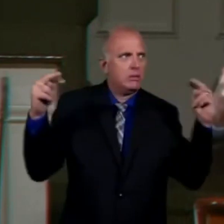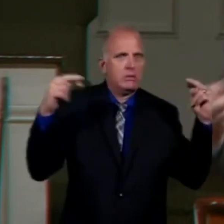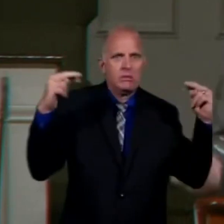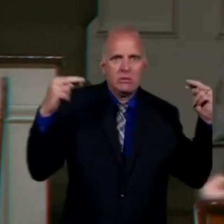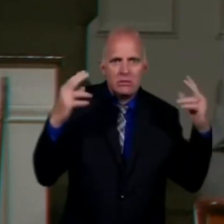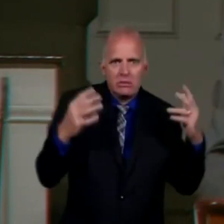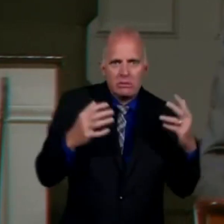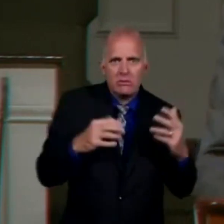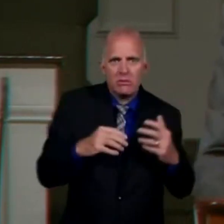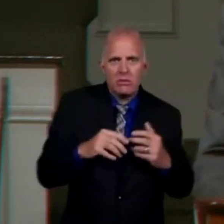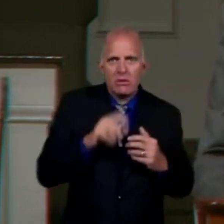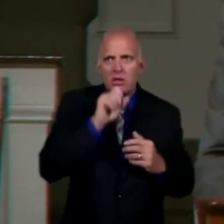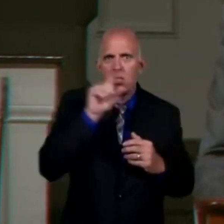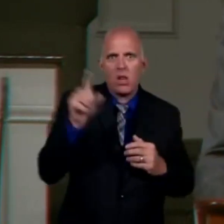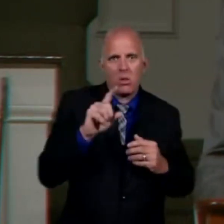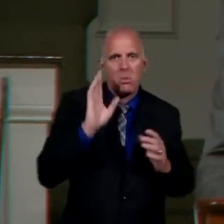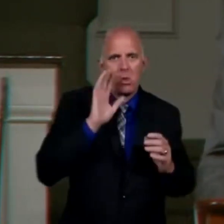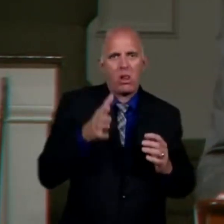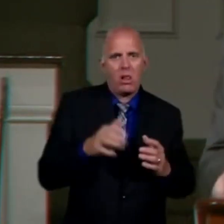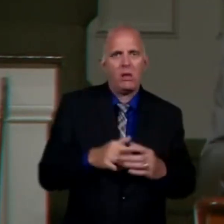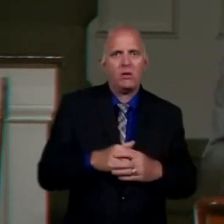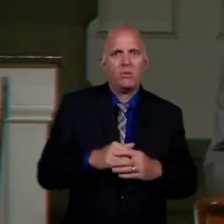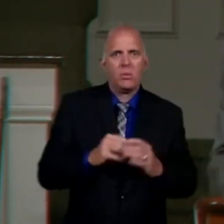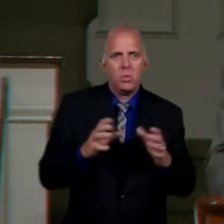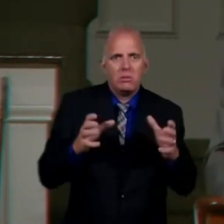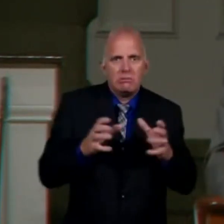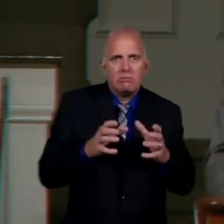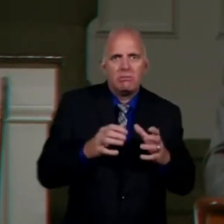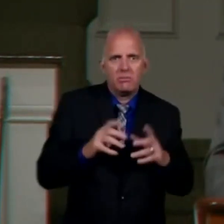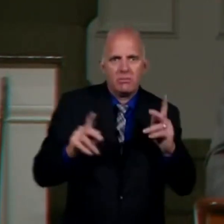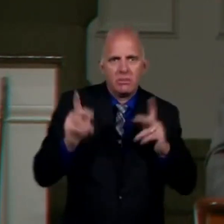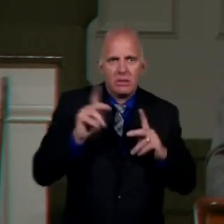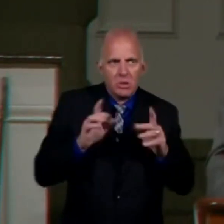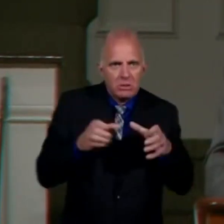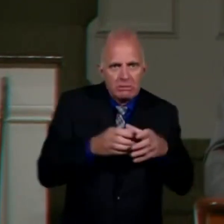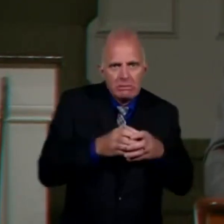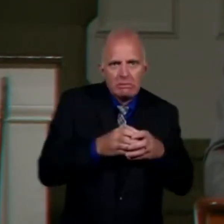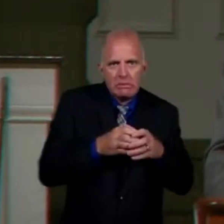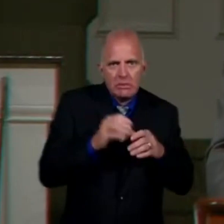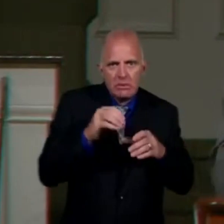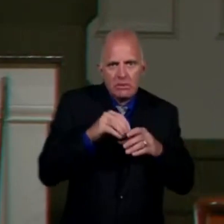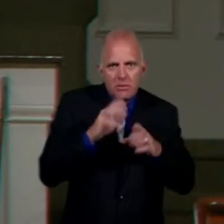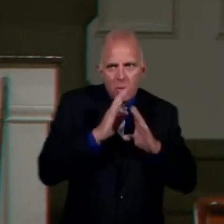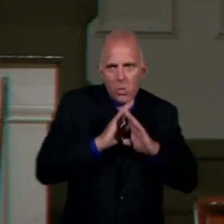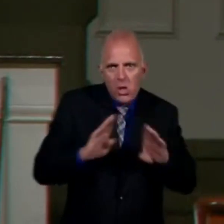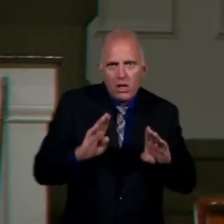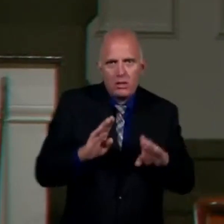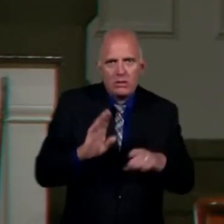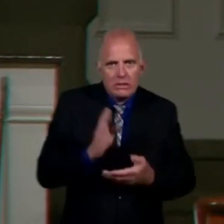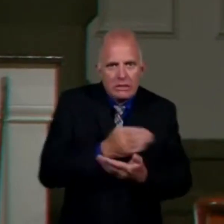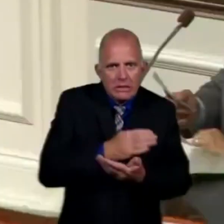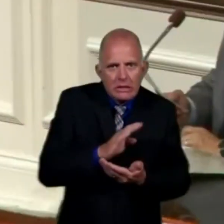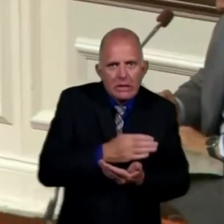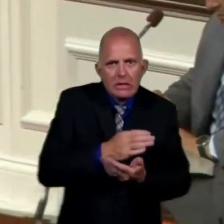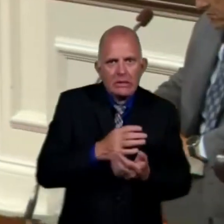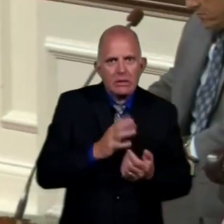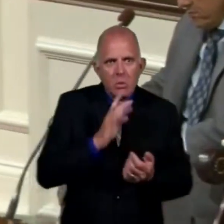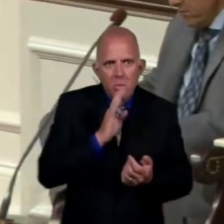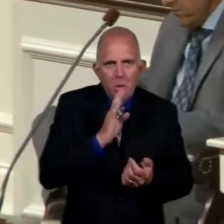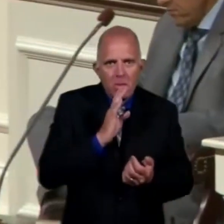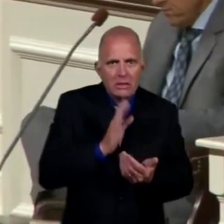are snitching on them and telling them that people are gathering in a church. They kind of have to be quiet. They have to sing their songs